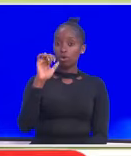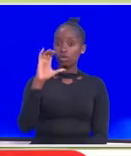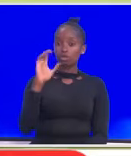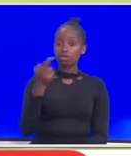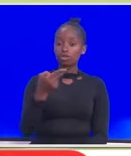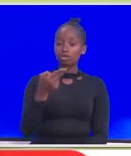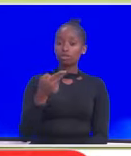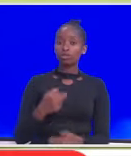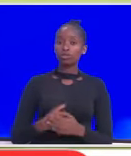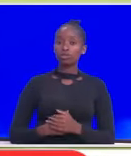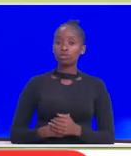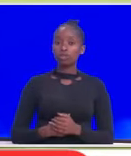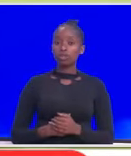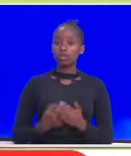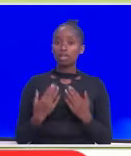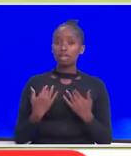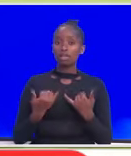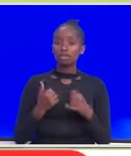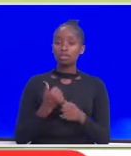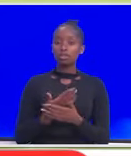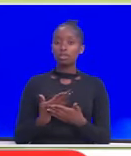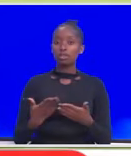kwake. Vitu kadhaa yenye sikuwa nime learn.